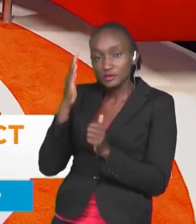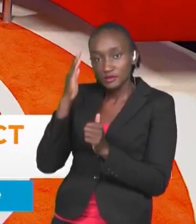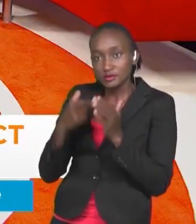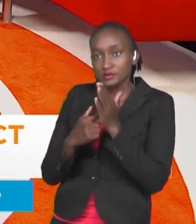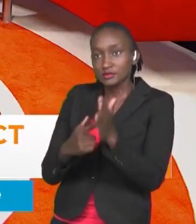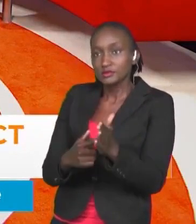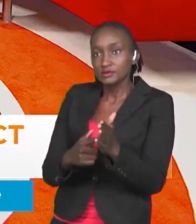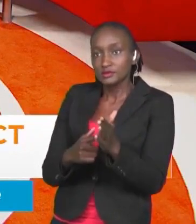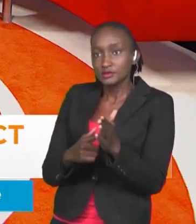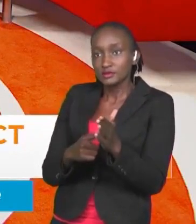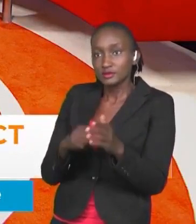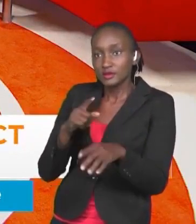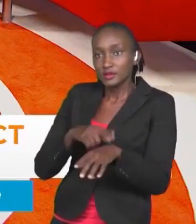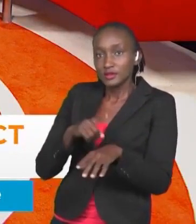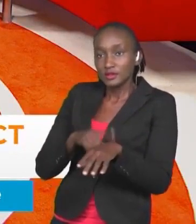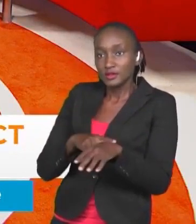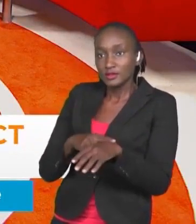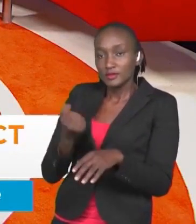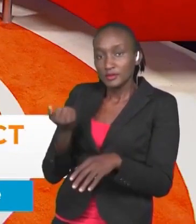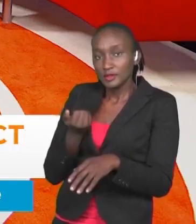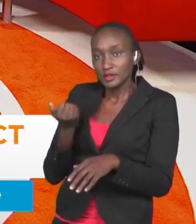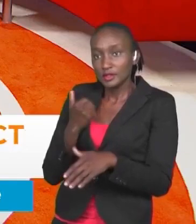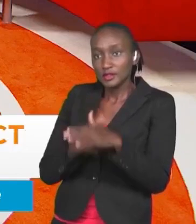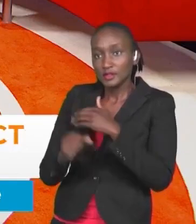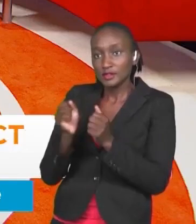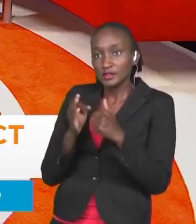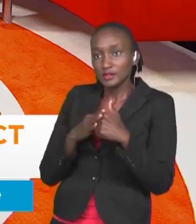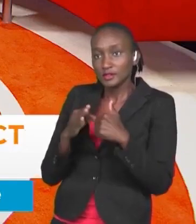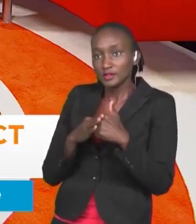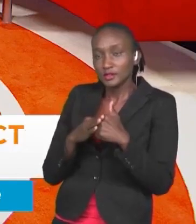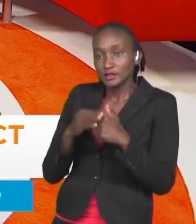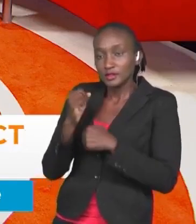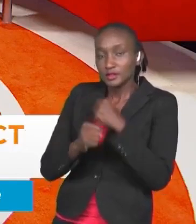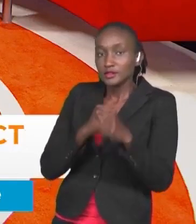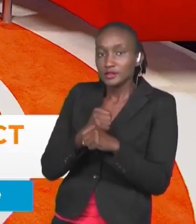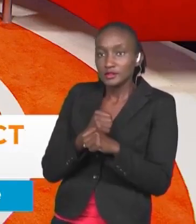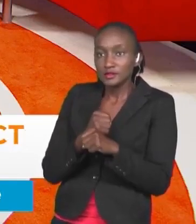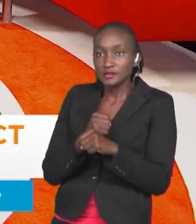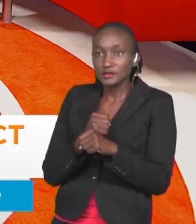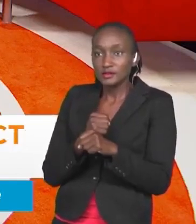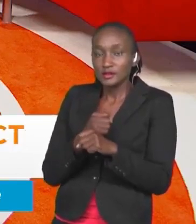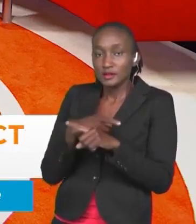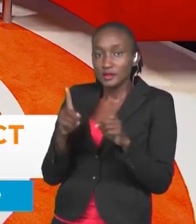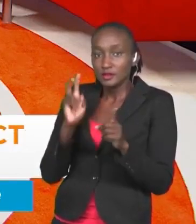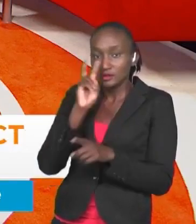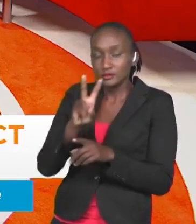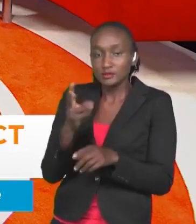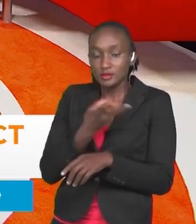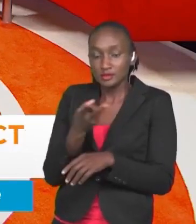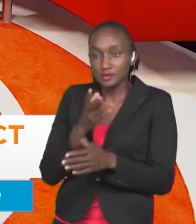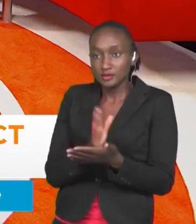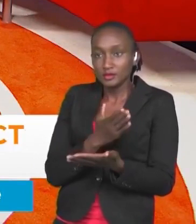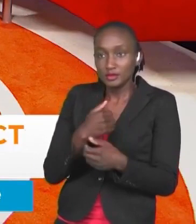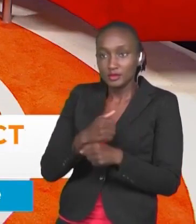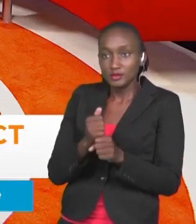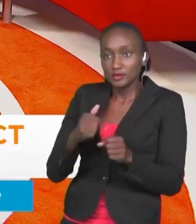On indulge below 18, of course, it's just a matter of just protecting the boy child also in this situation. But look at both sides. Do you